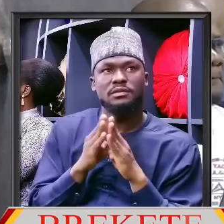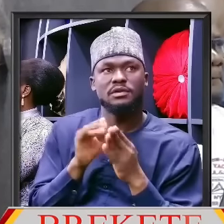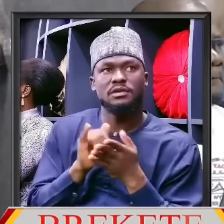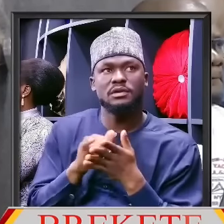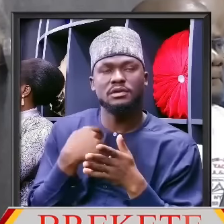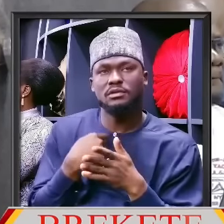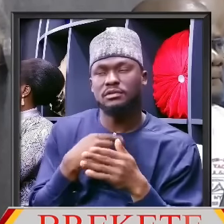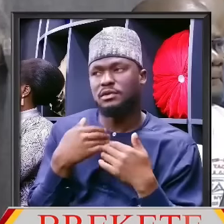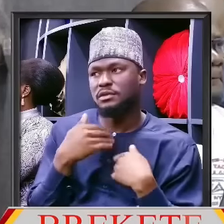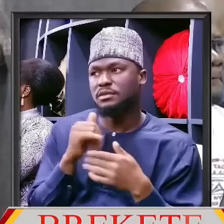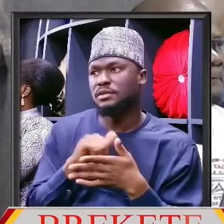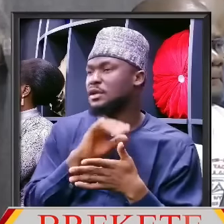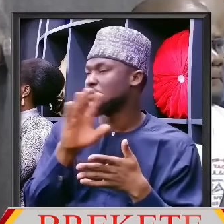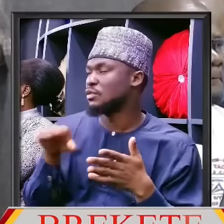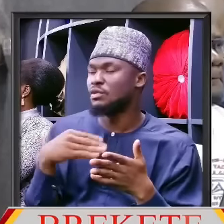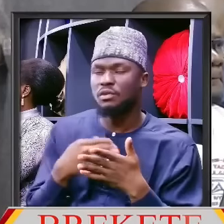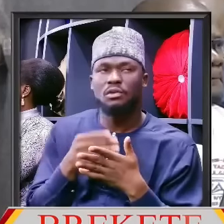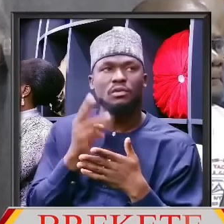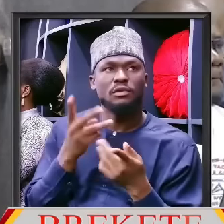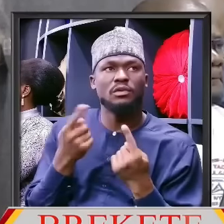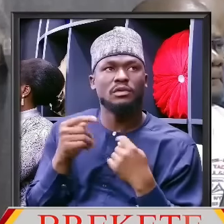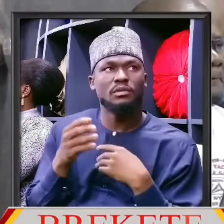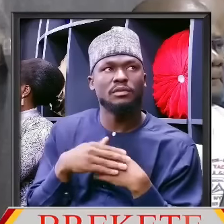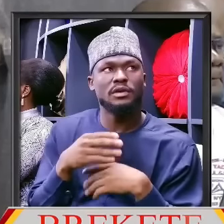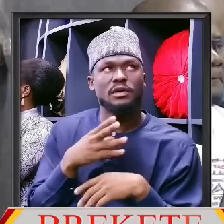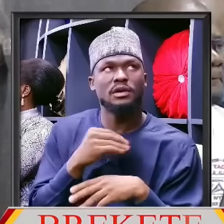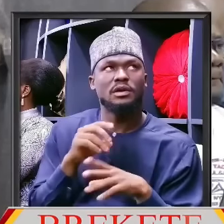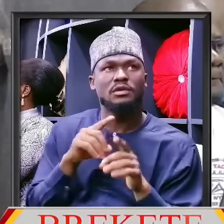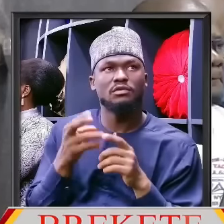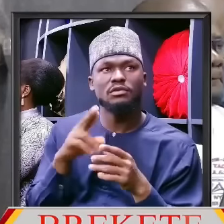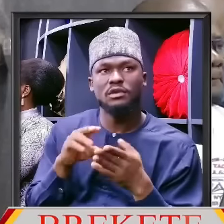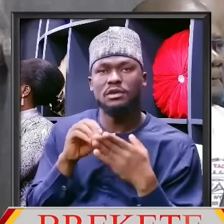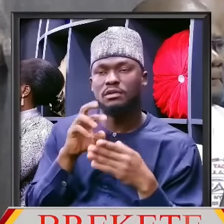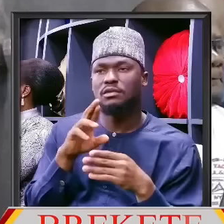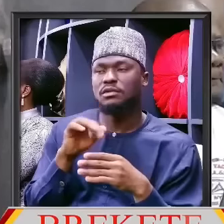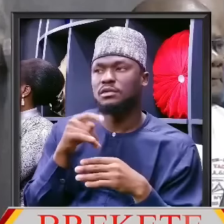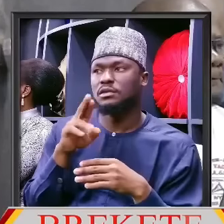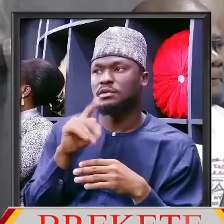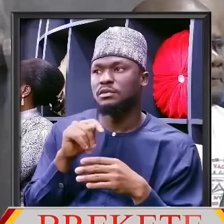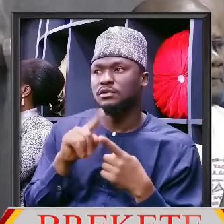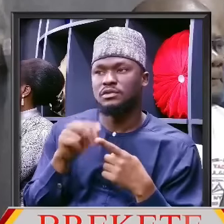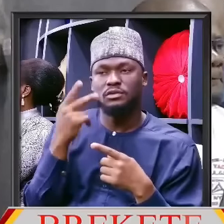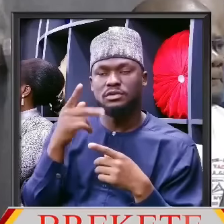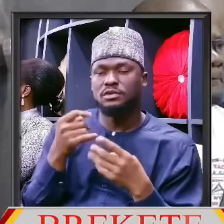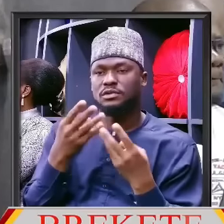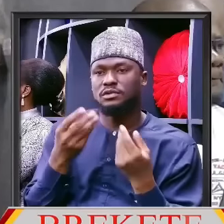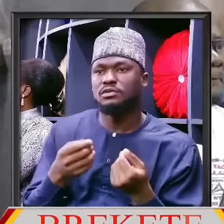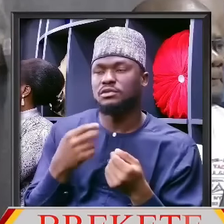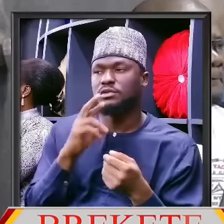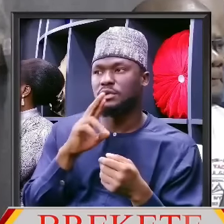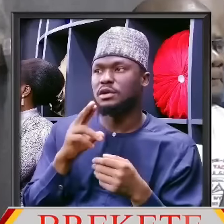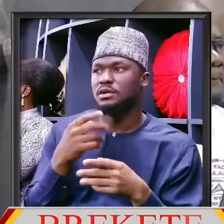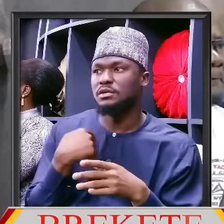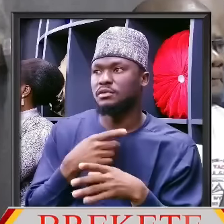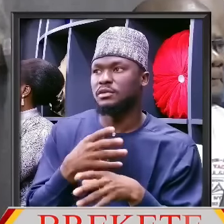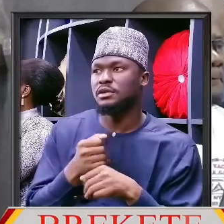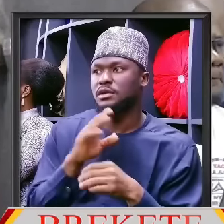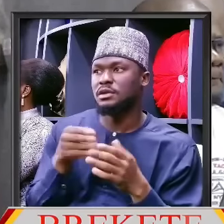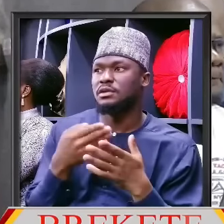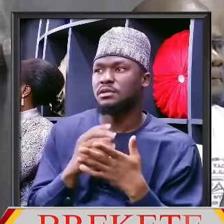this matter, say everybody will come back and then they'll come do their report on the way forward. And we carry all our documents where